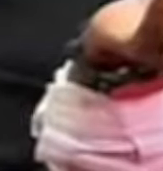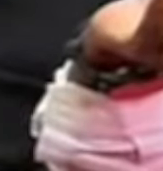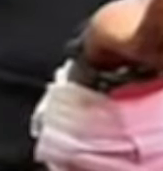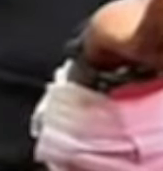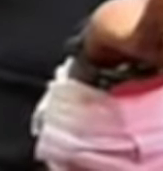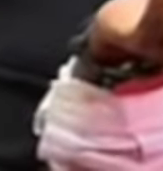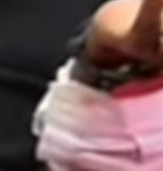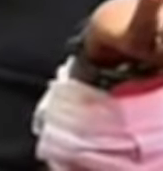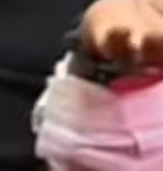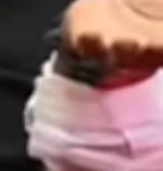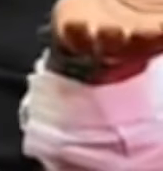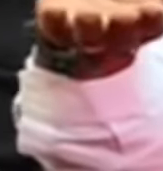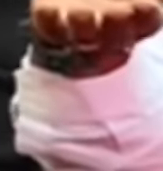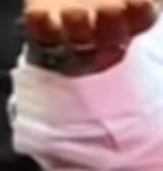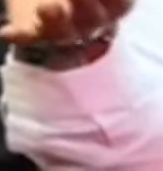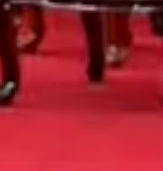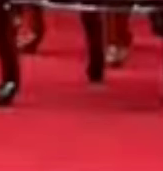mean,